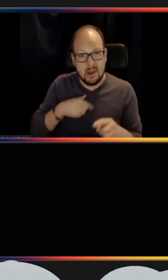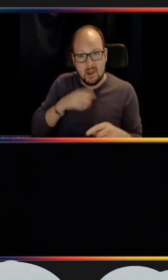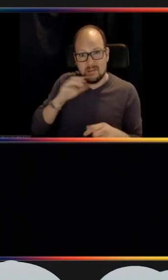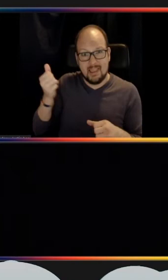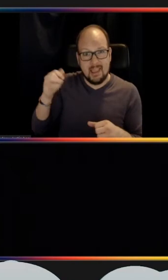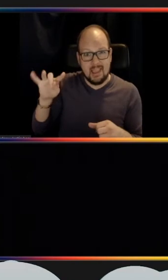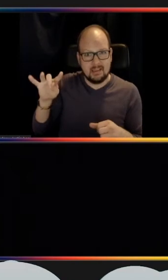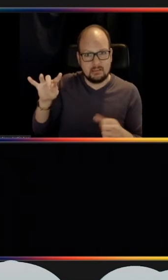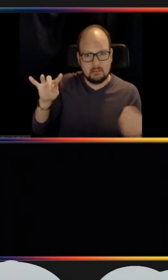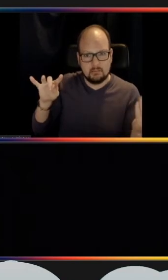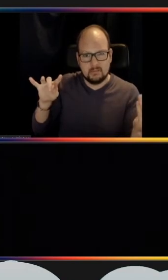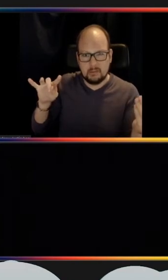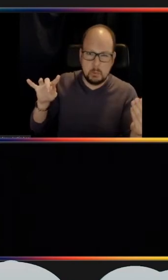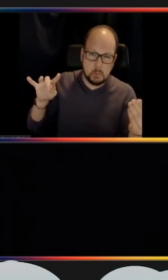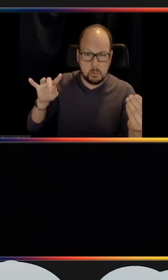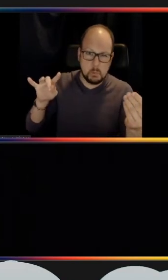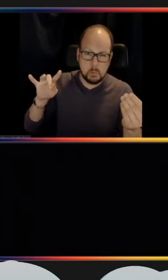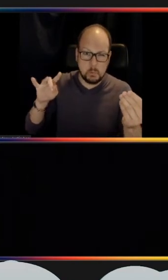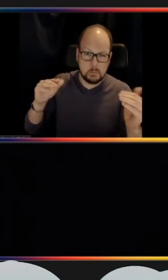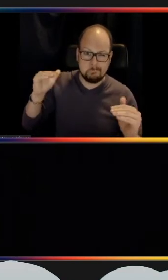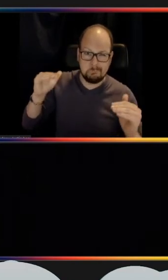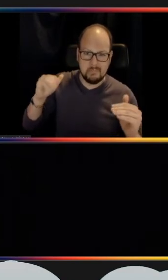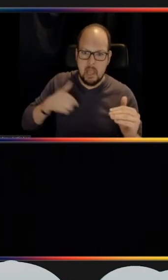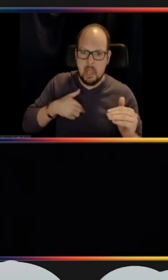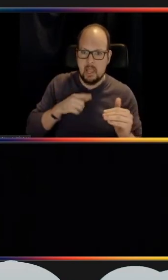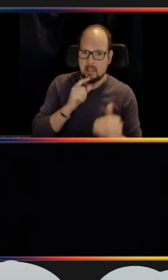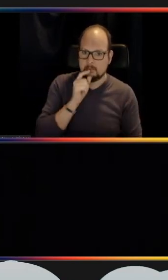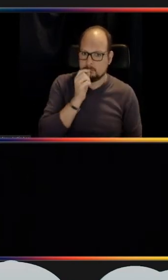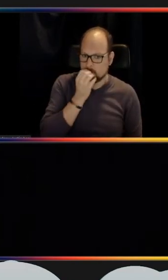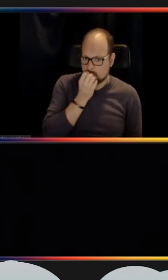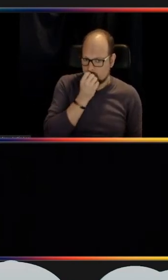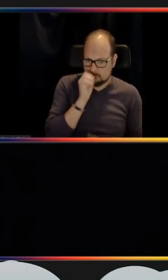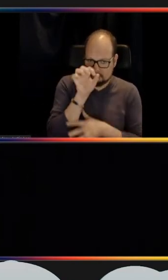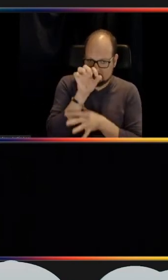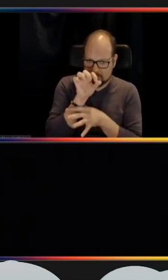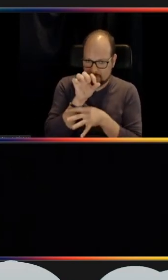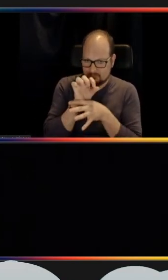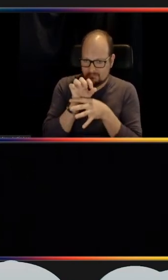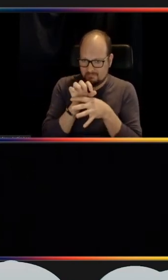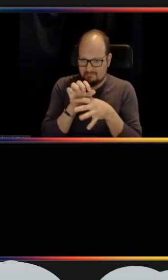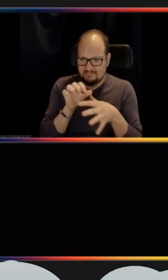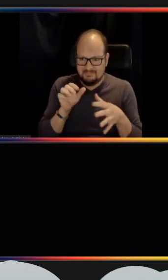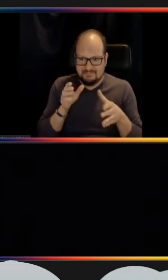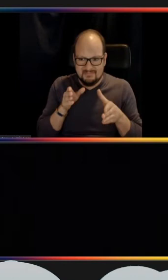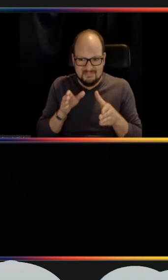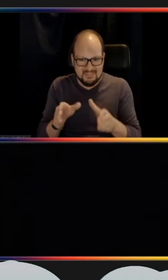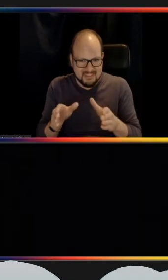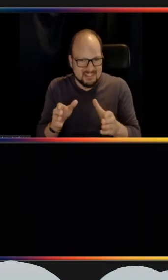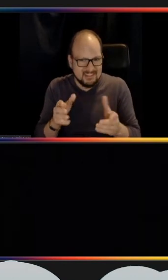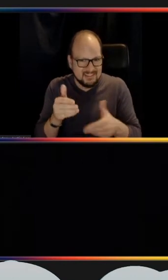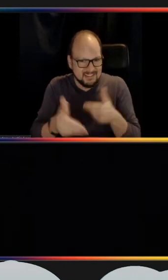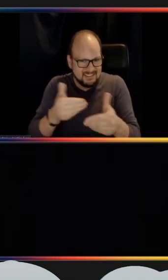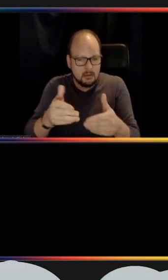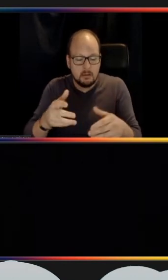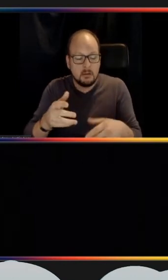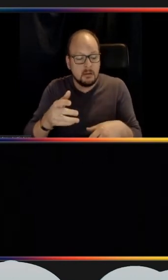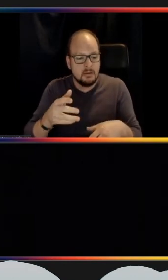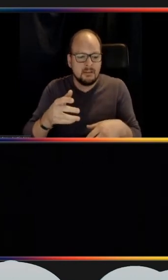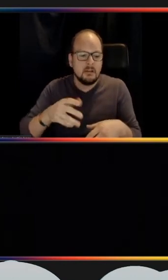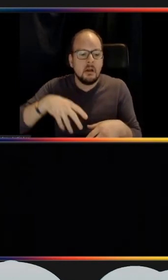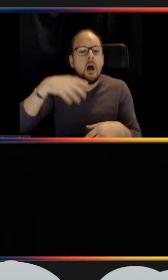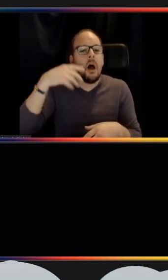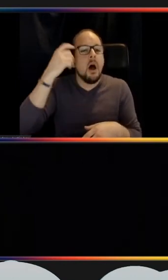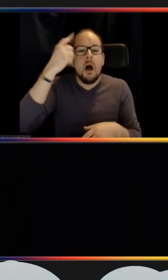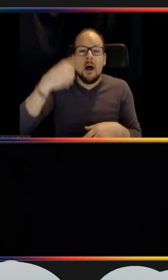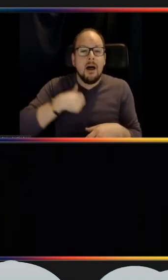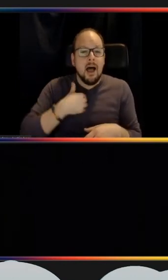right. Let me keep quiet. Let me let them believe. I find that one of my